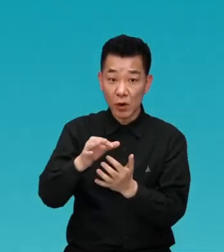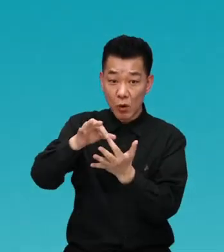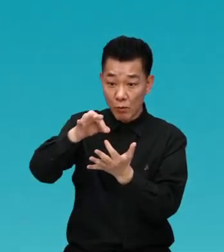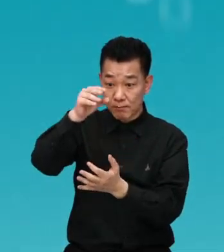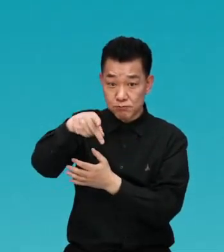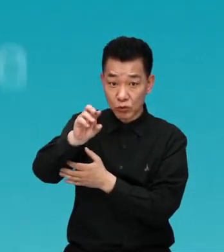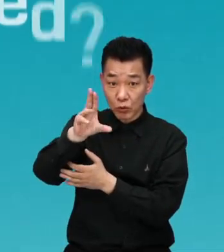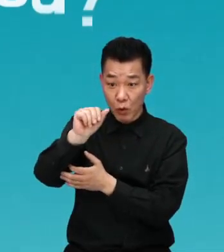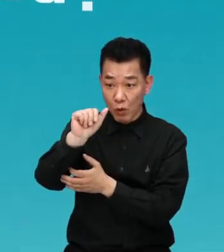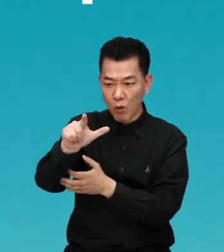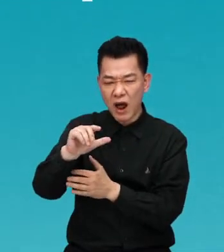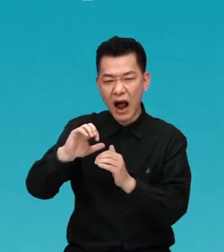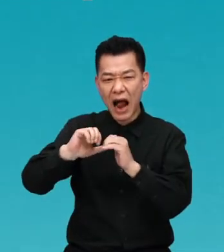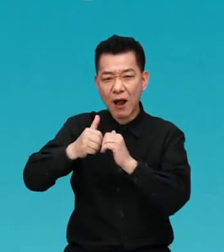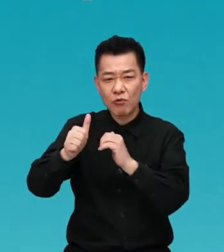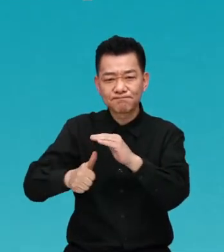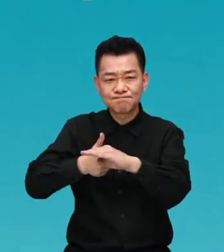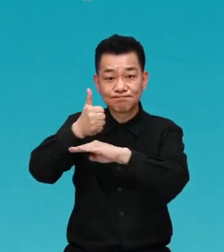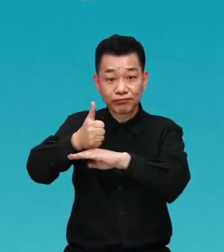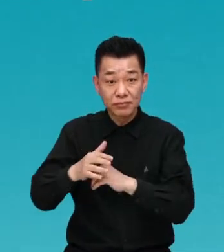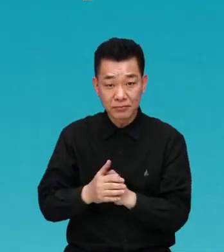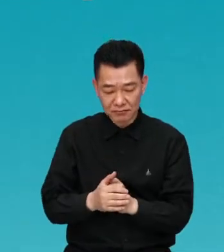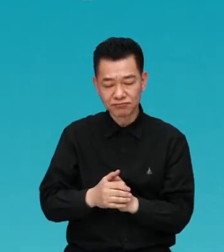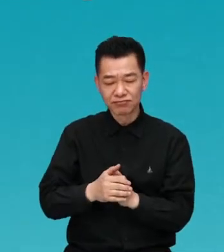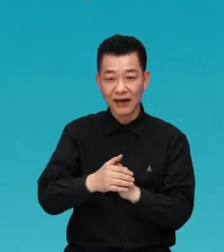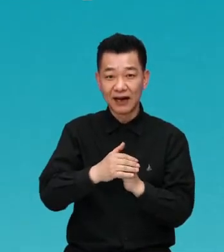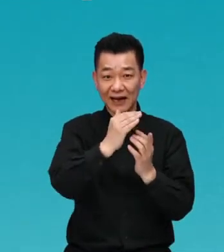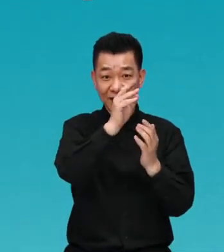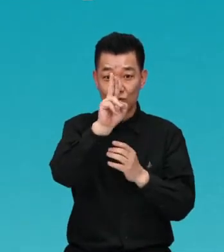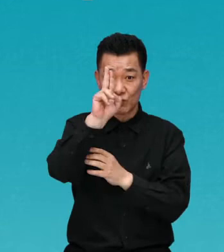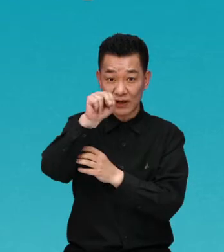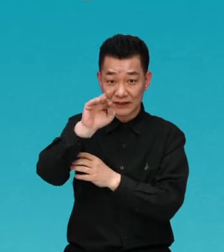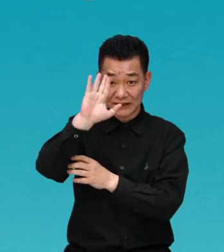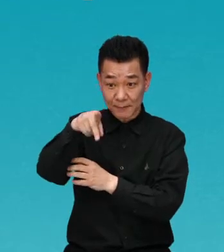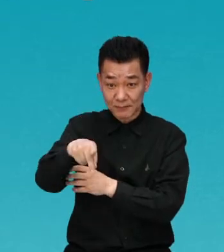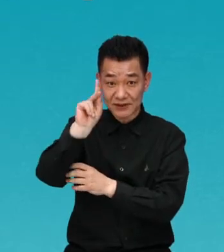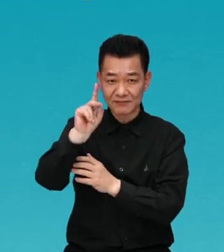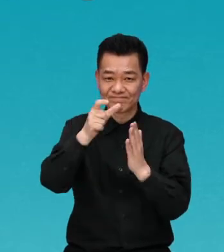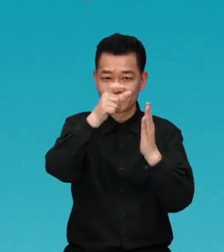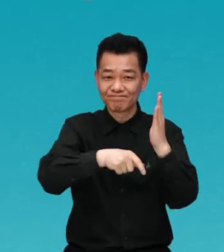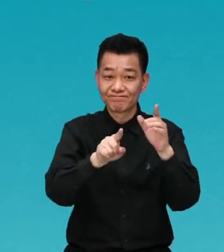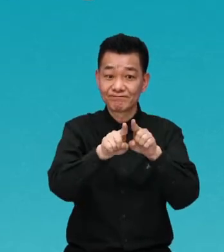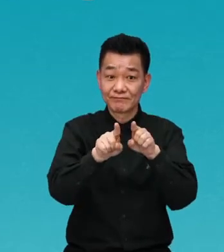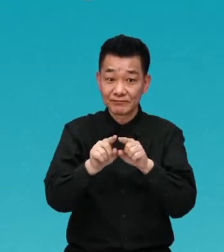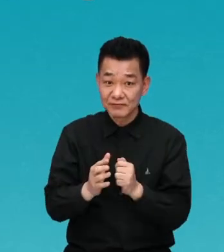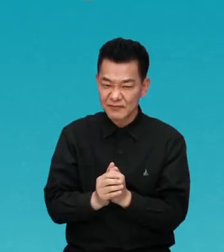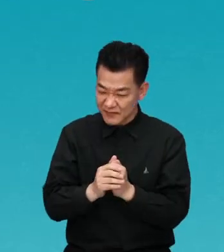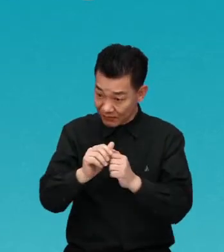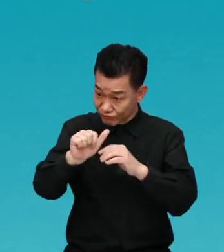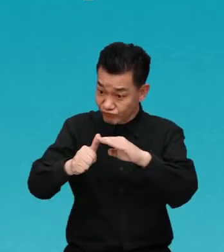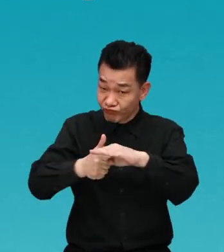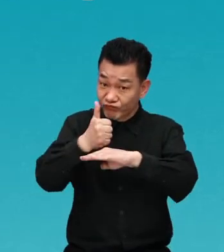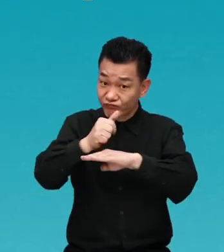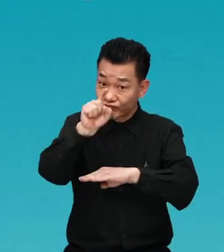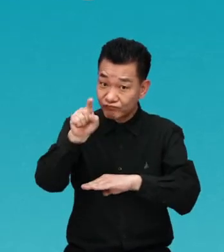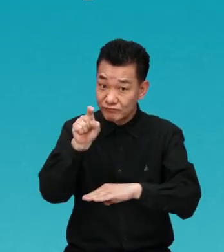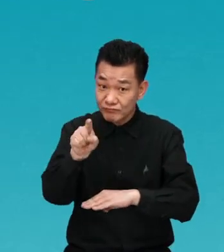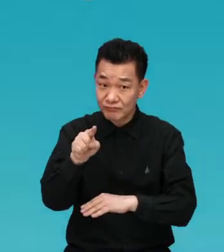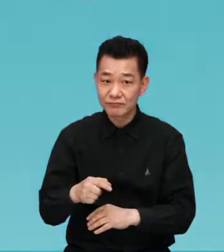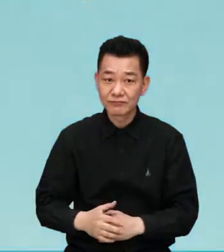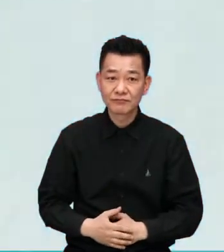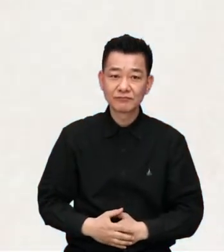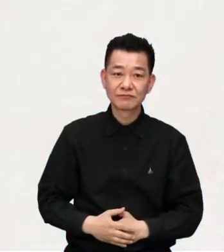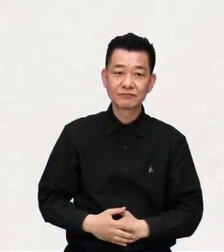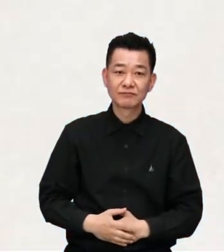How is the optional protocol composed? Is it composed of articles and paragraphs, just like the convention?